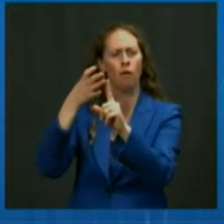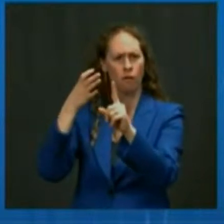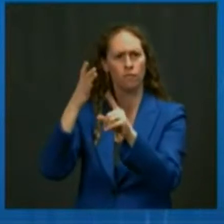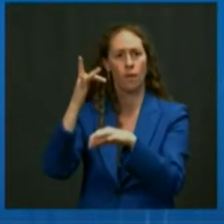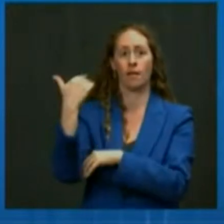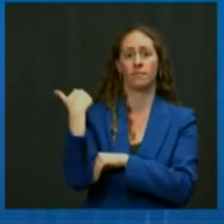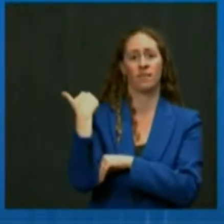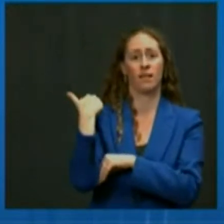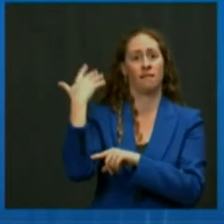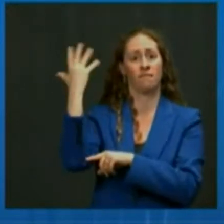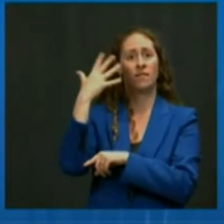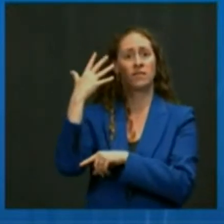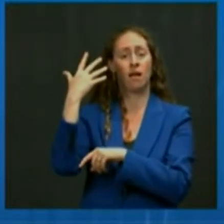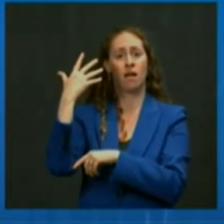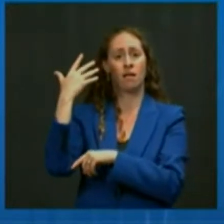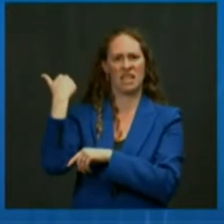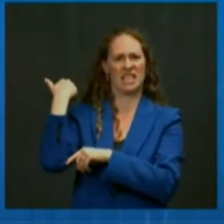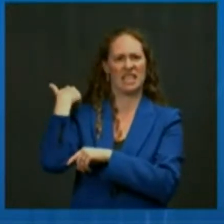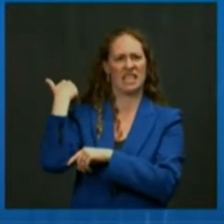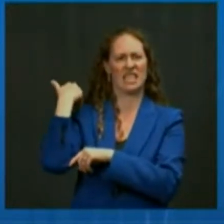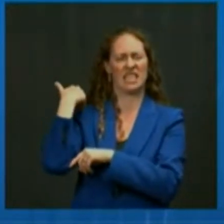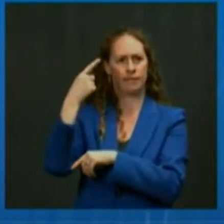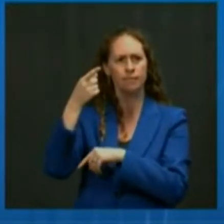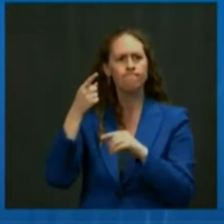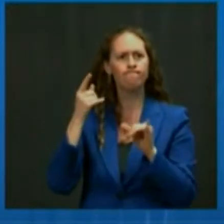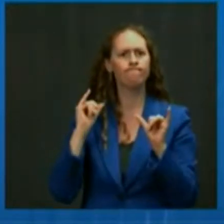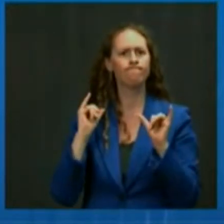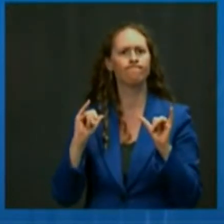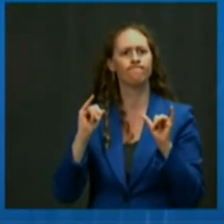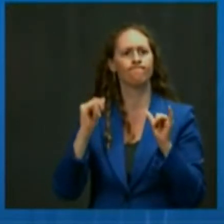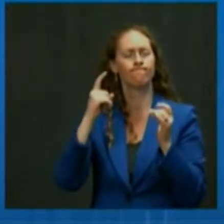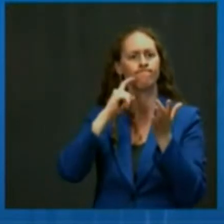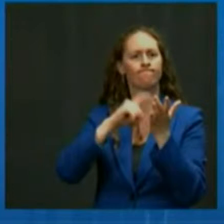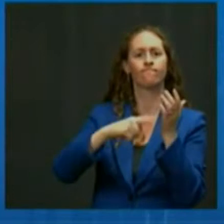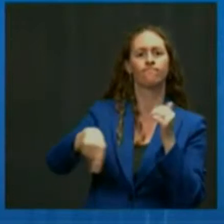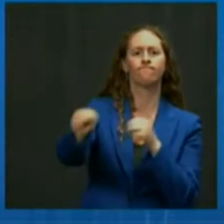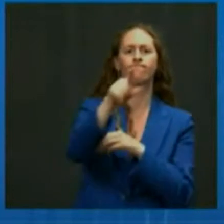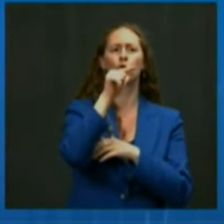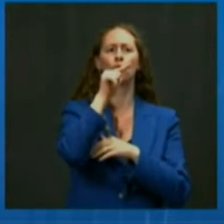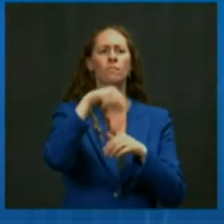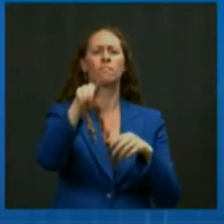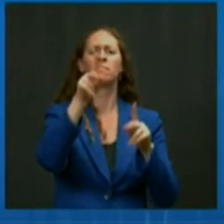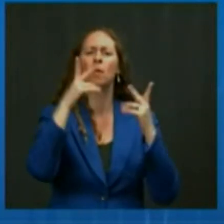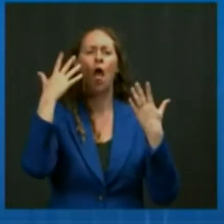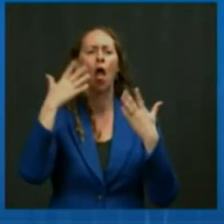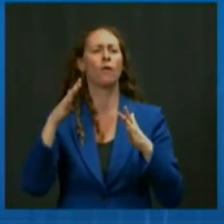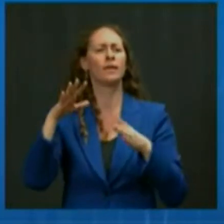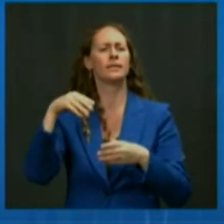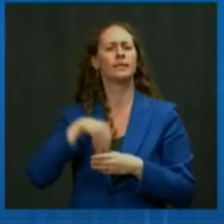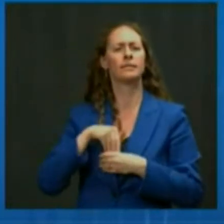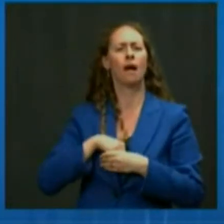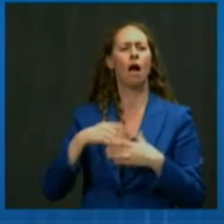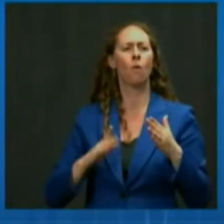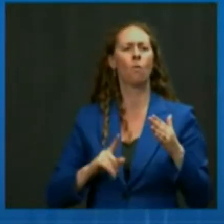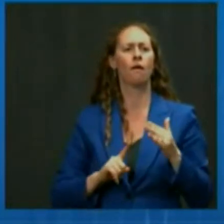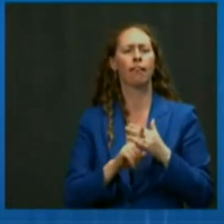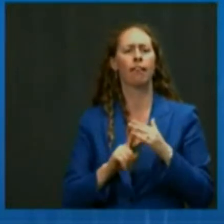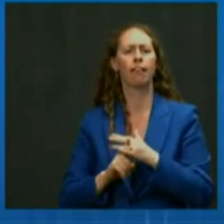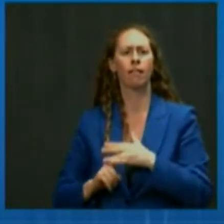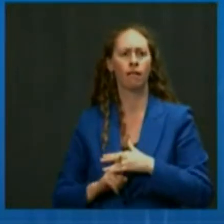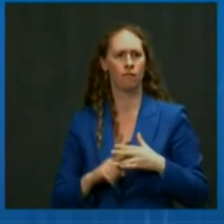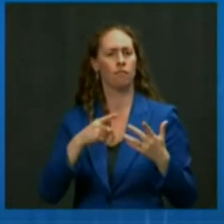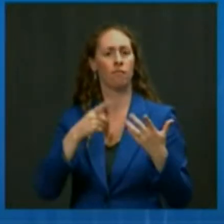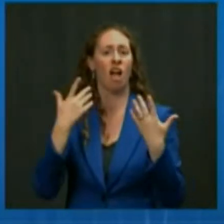on immunocompromised people, for whom this is a pretty different scenario. Those are people who didn't have great protection in the first place, as opposed to